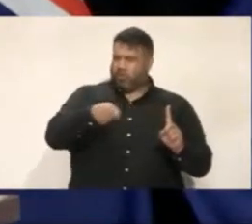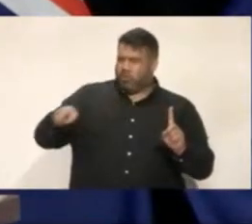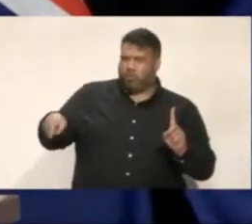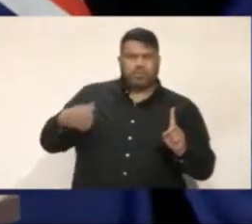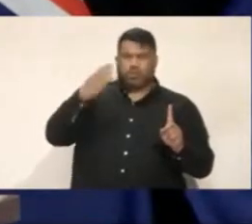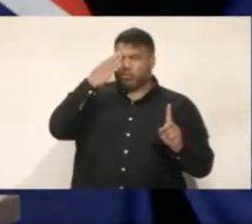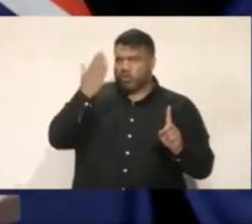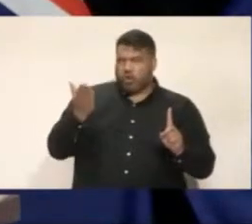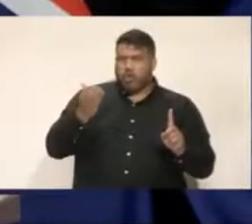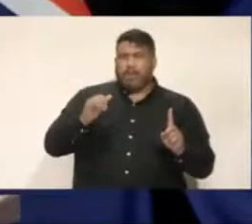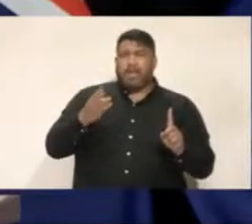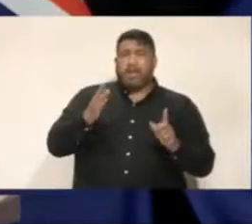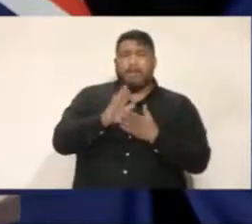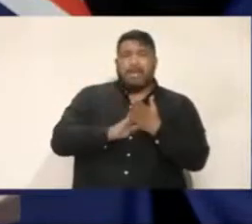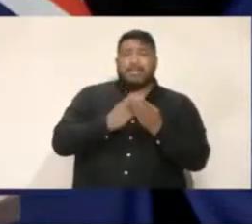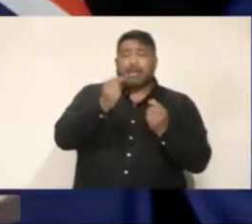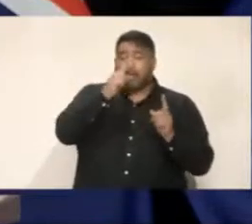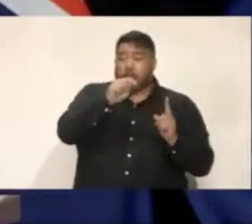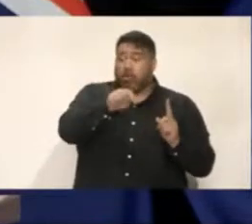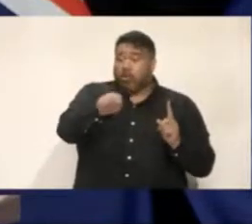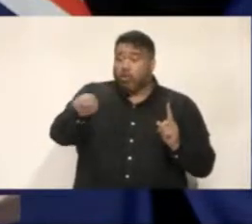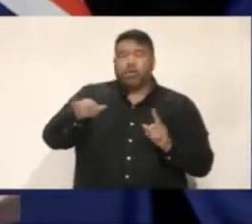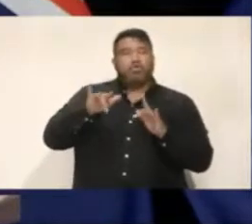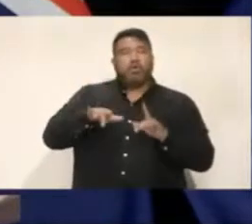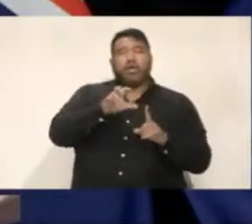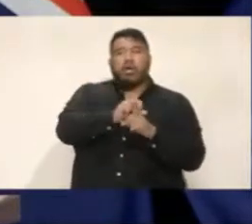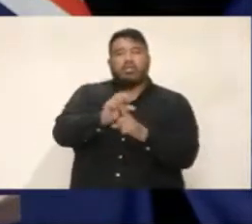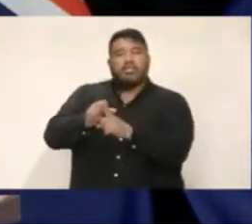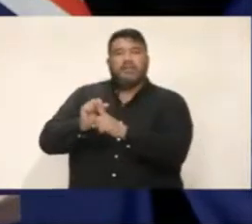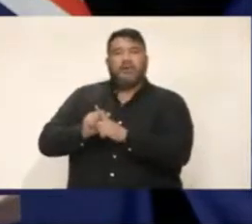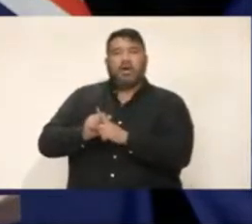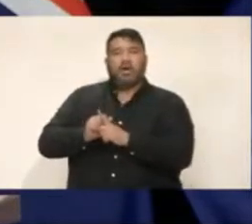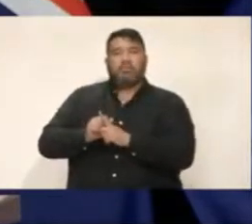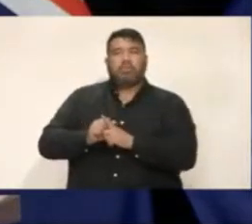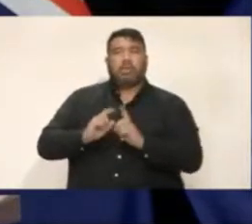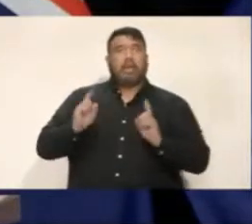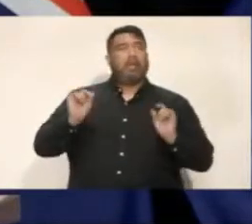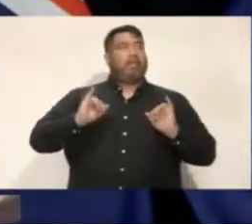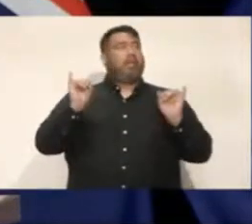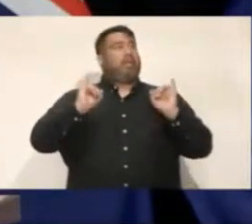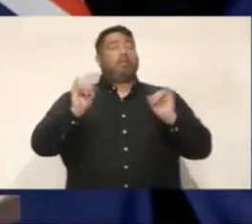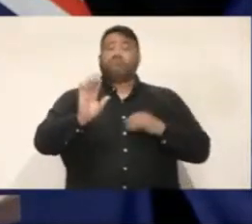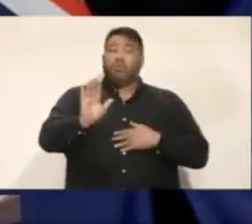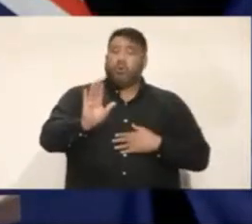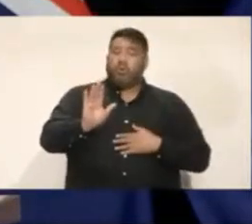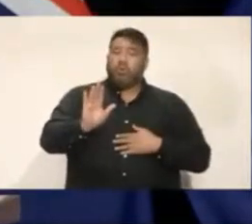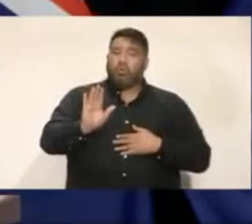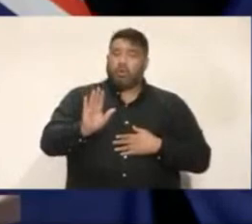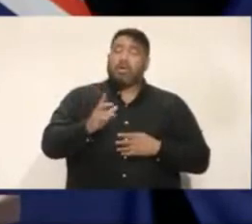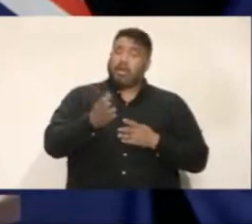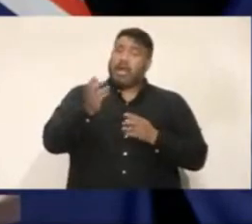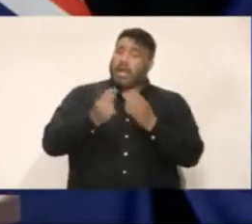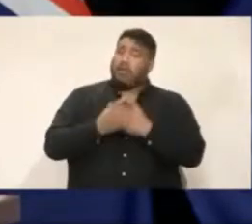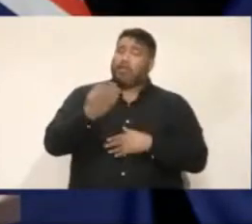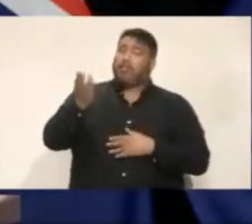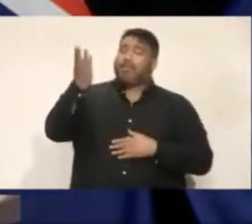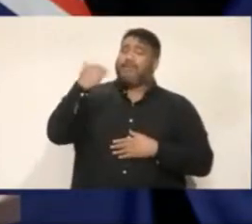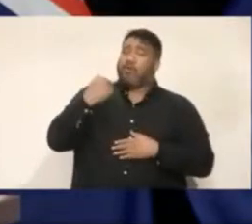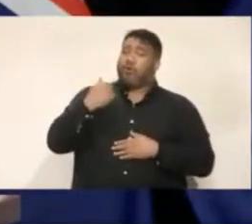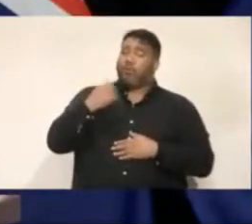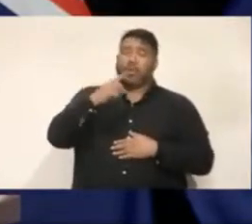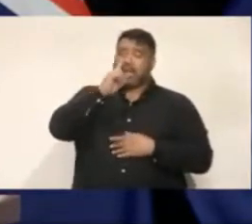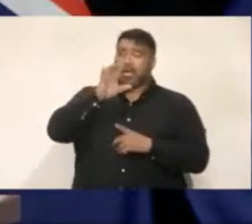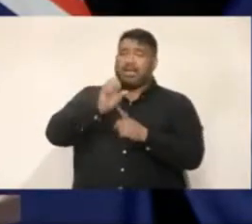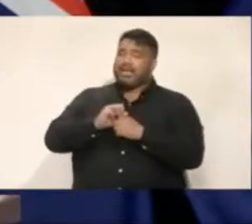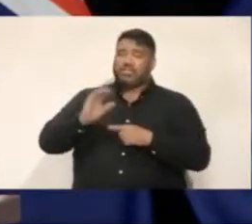missing. That has happened to us before, and it doesn't mean we can't contain the outbreak around them successfully.